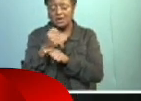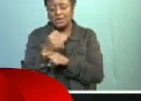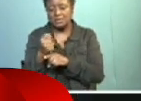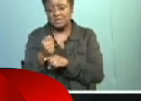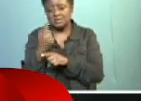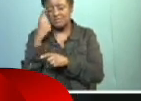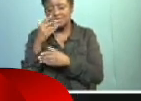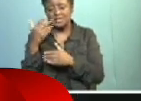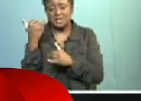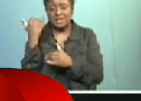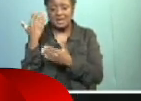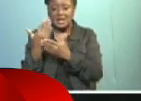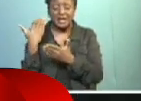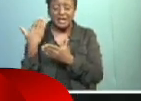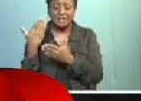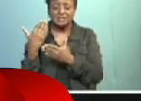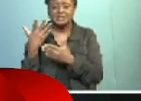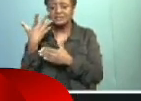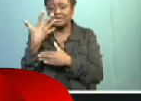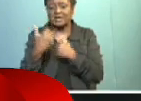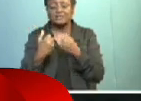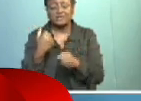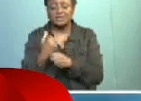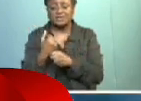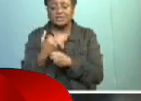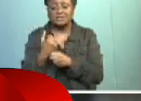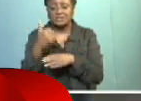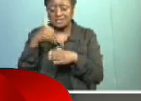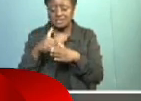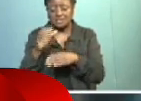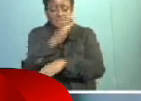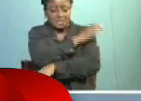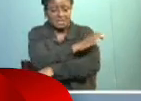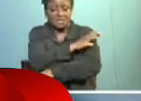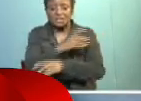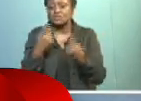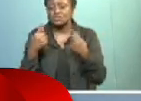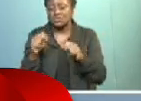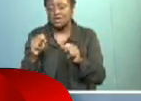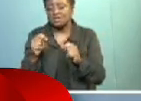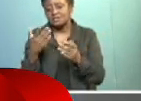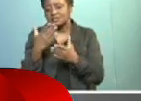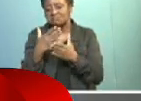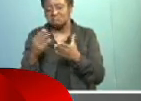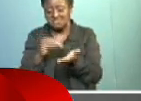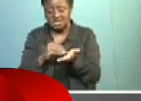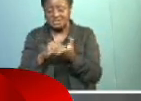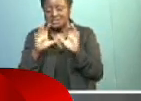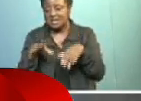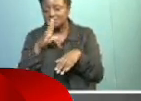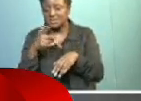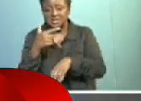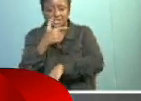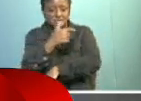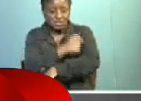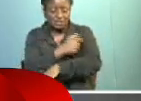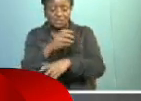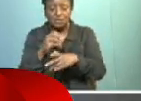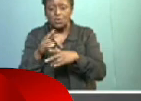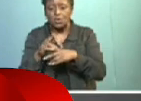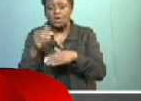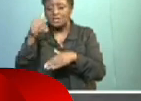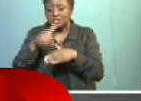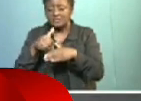been in clinical trials, and there are medicines that can be either injected or given in an infusion that can